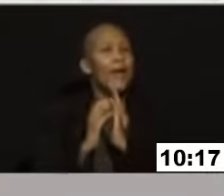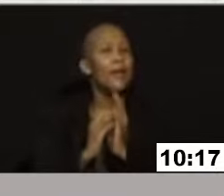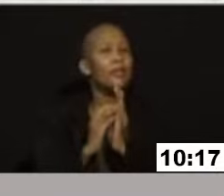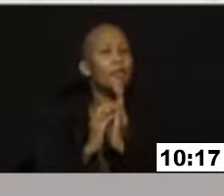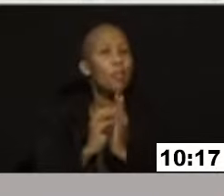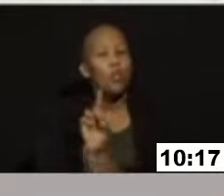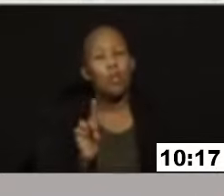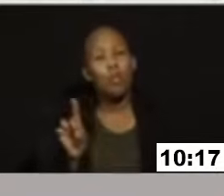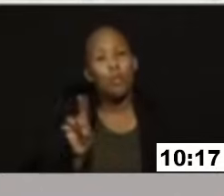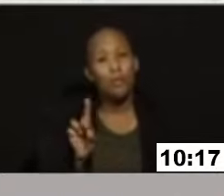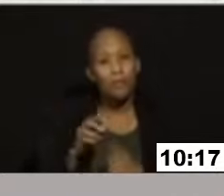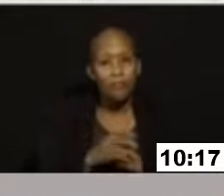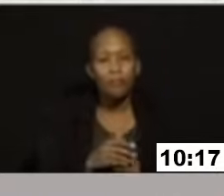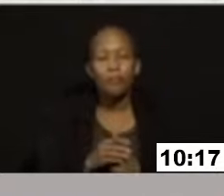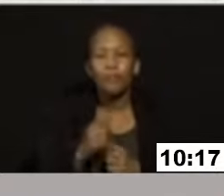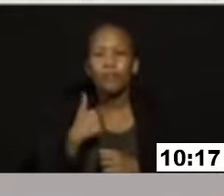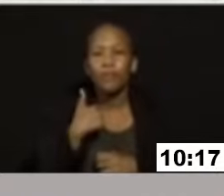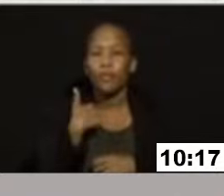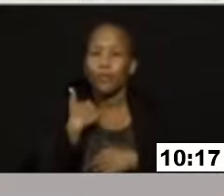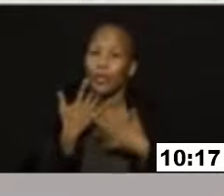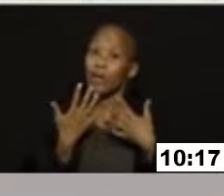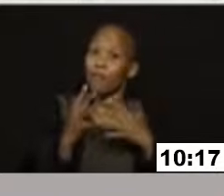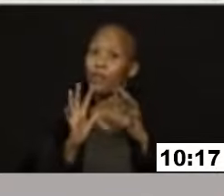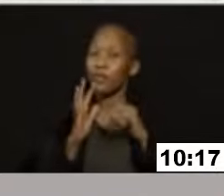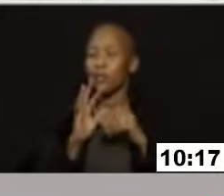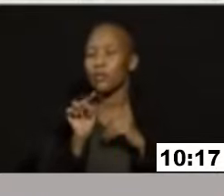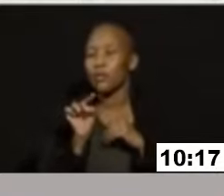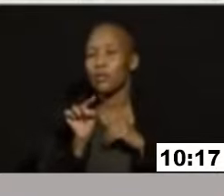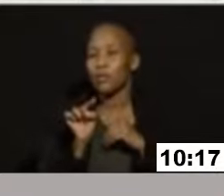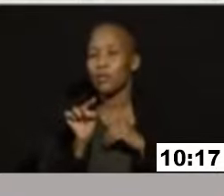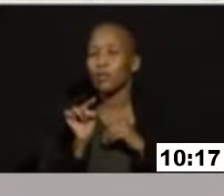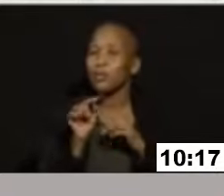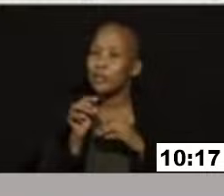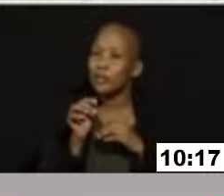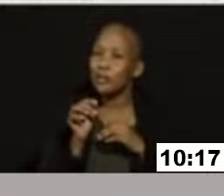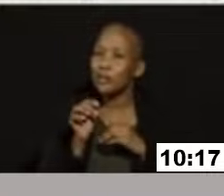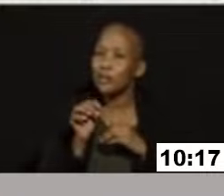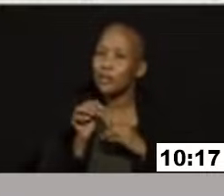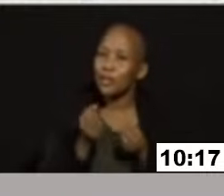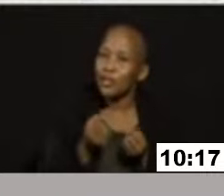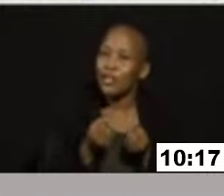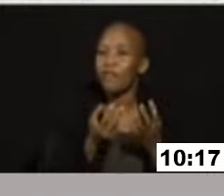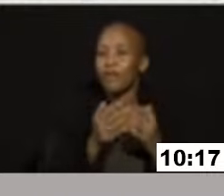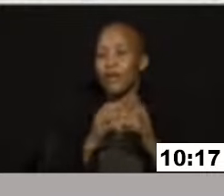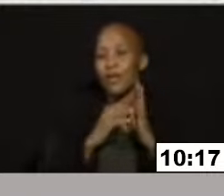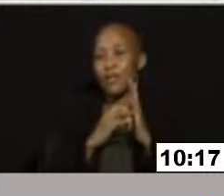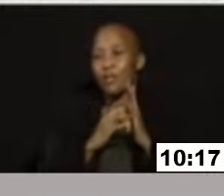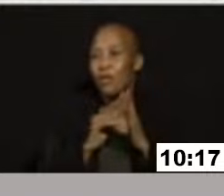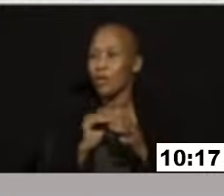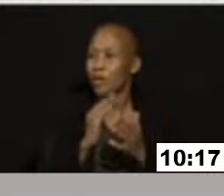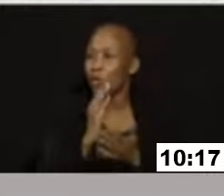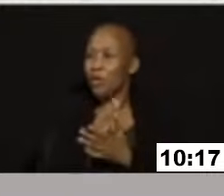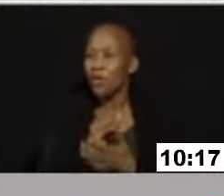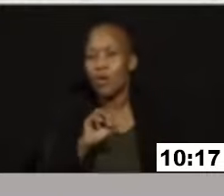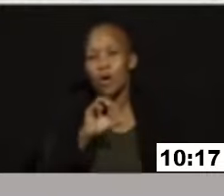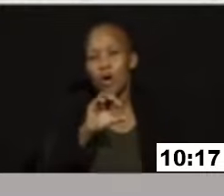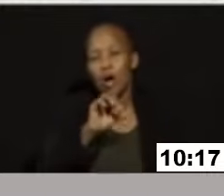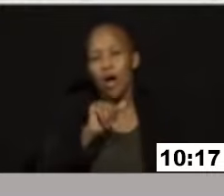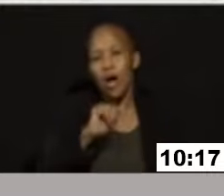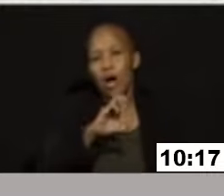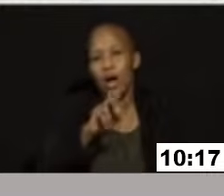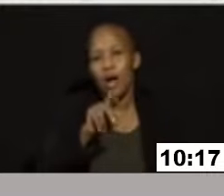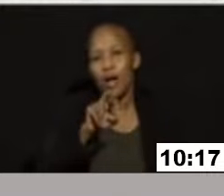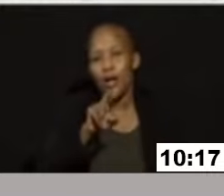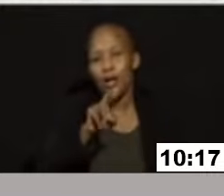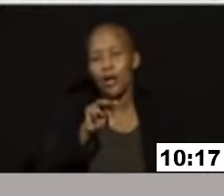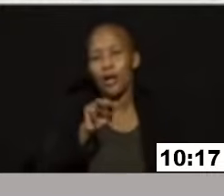I put this up just as an example. There's no reason why, I'm not sure if Mr. Ackerman has given evidence here or